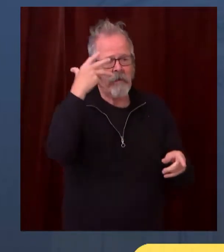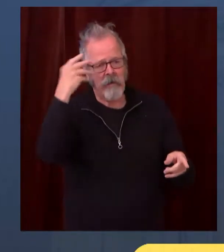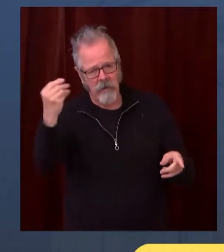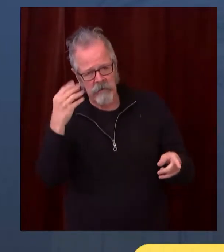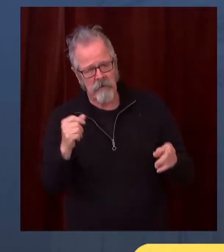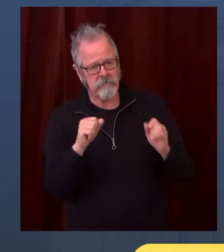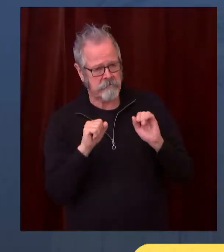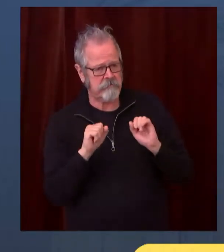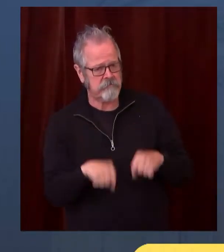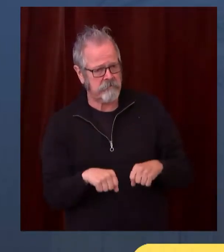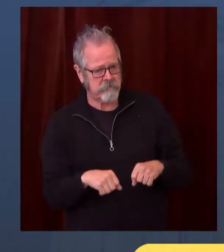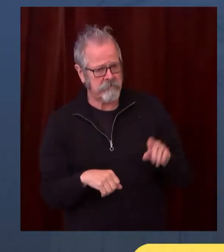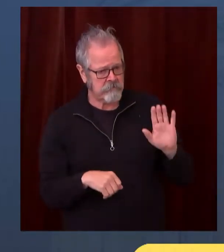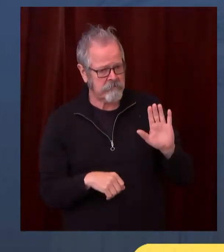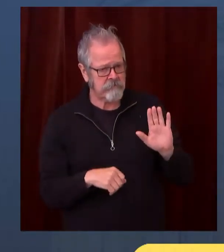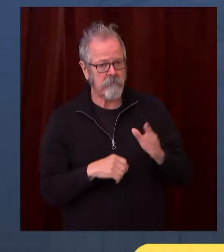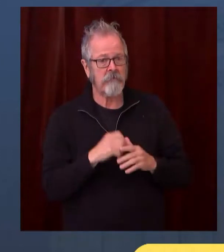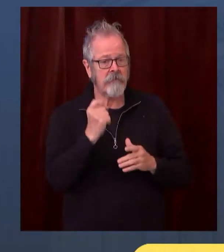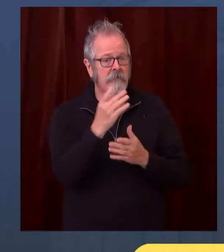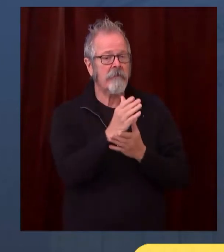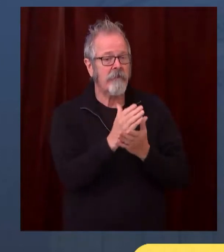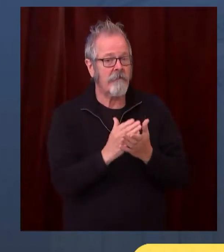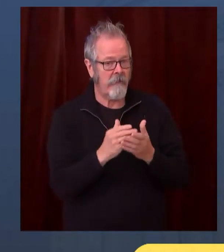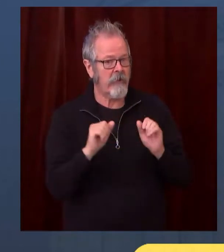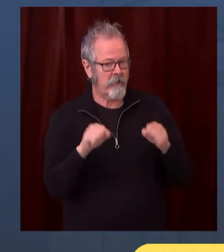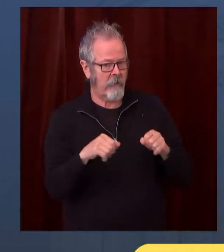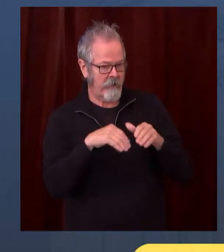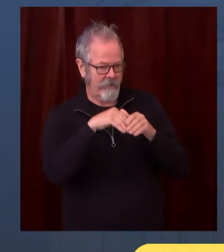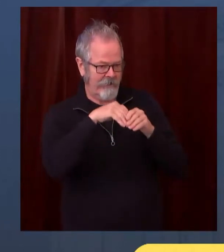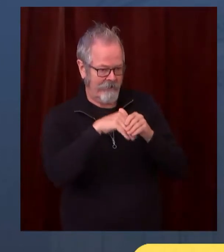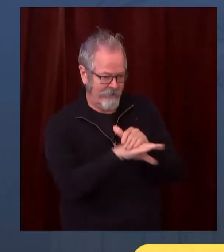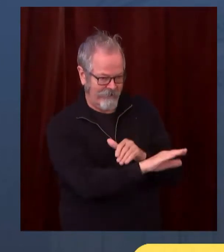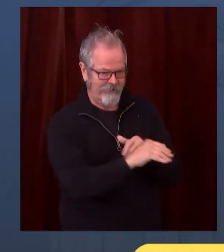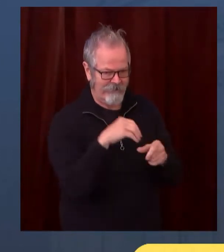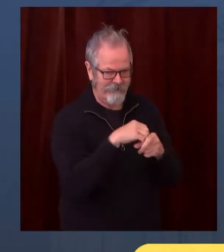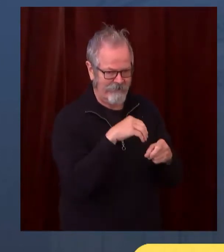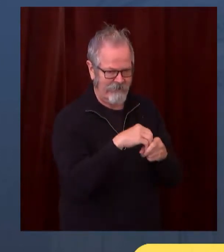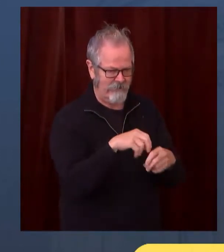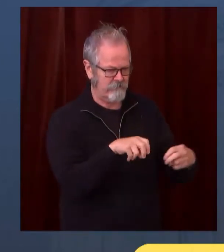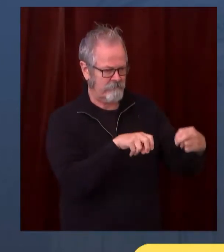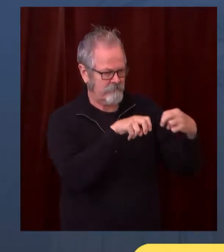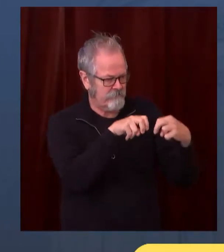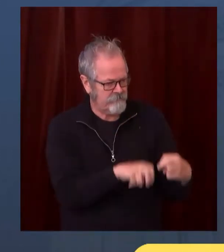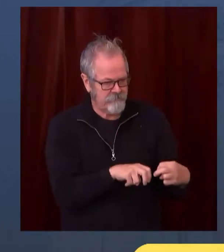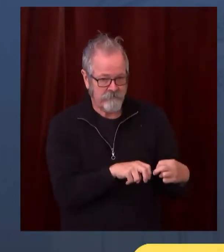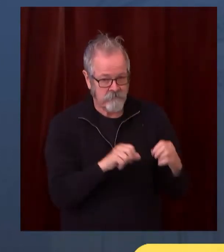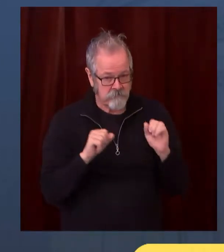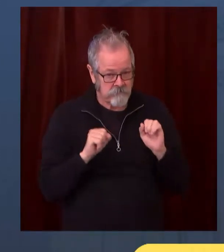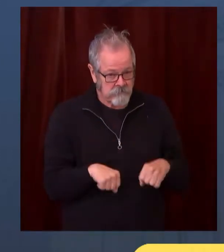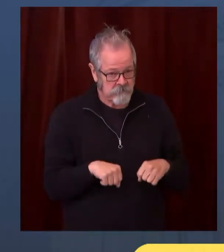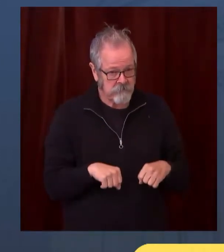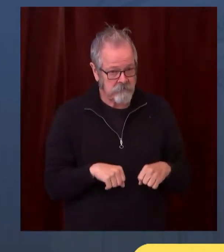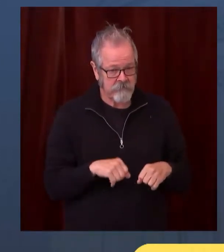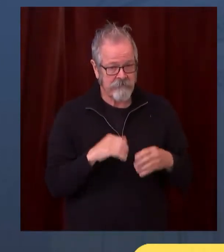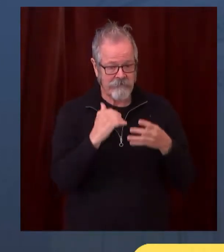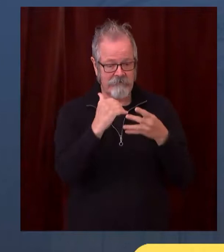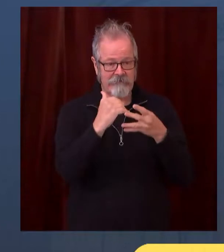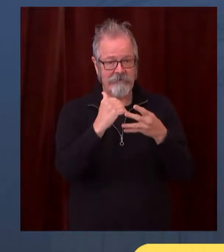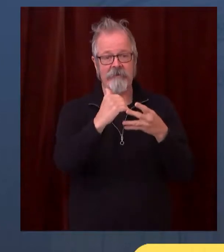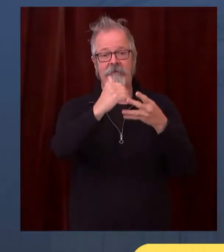a somewhat higher but still limited number of visits that could take place. Outdoor visits would still be